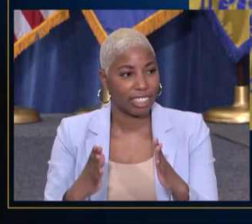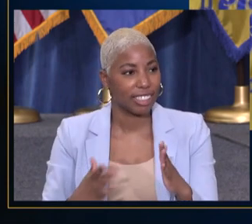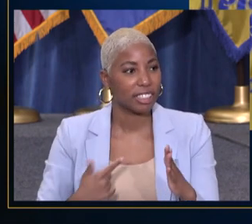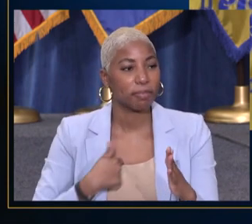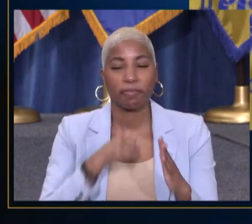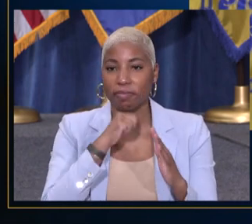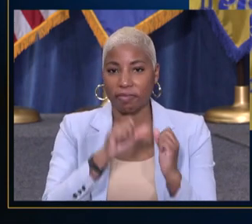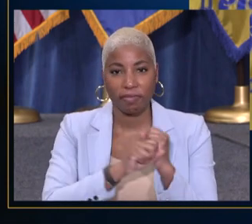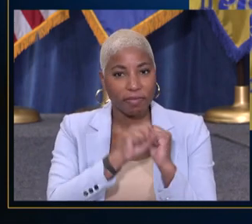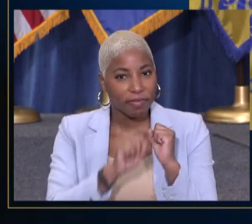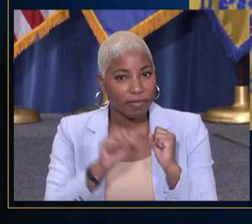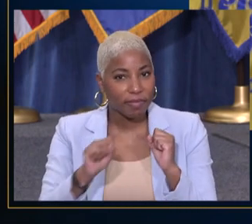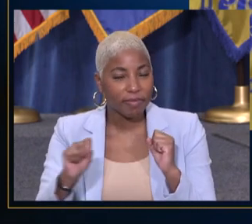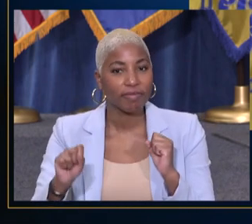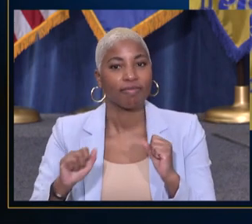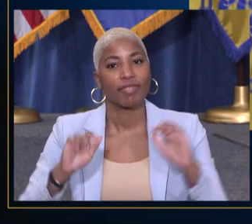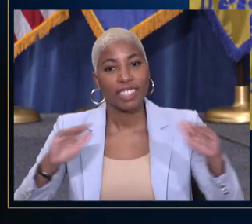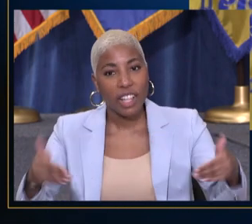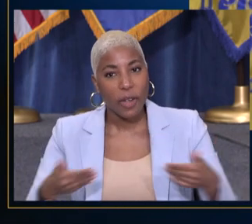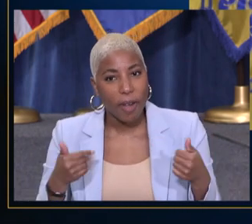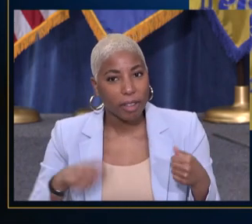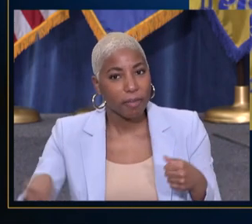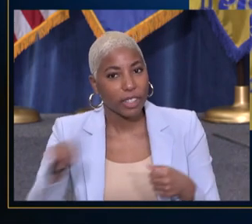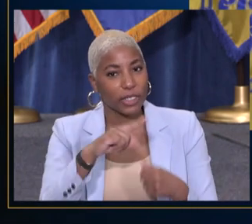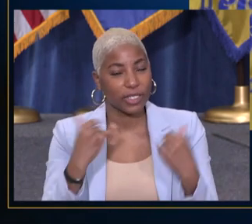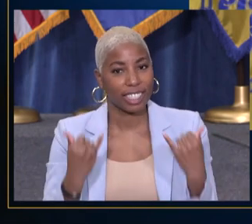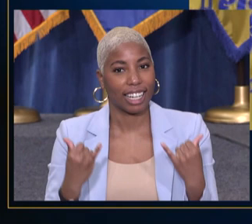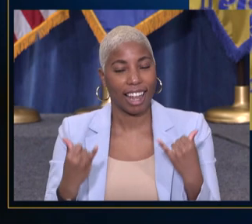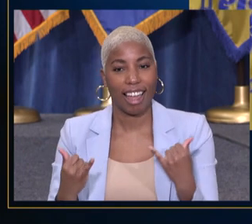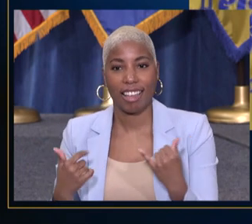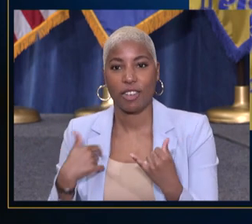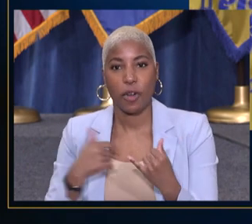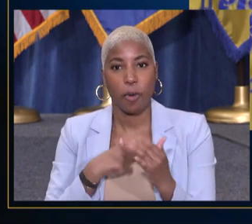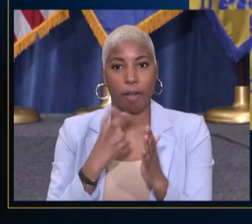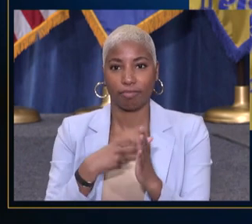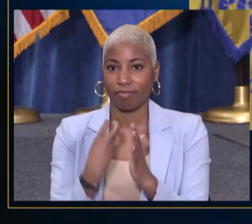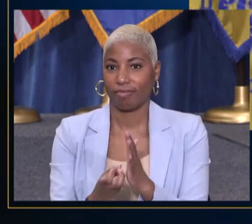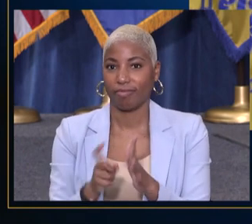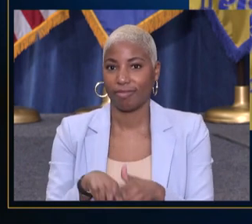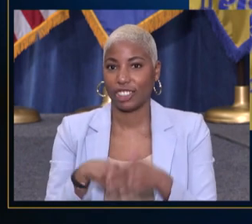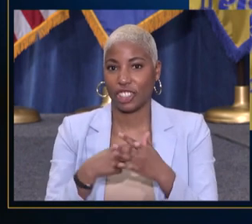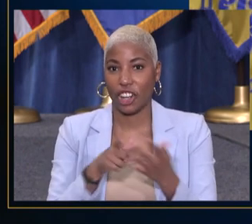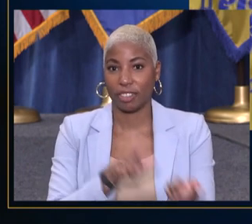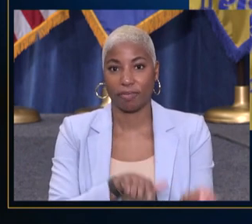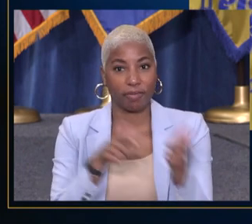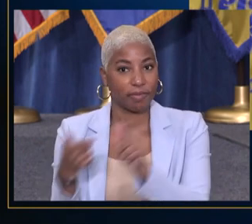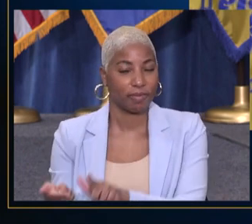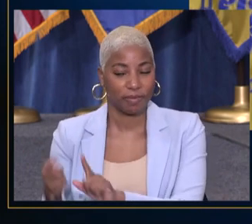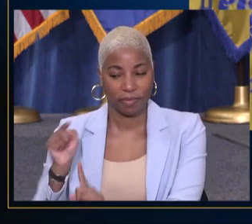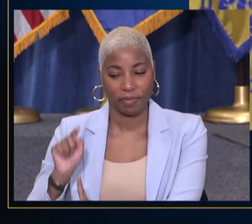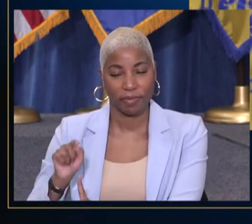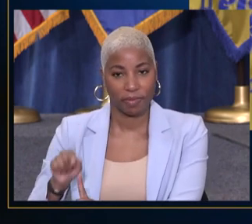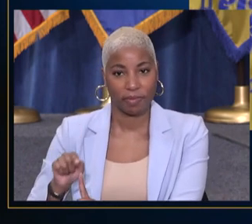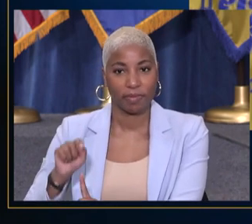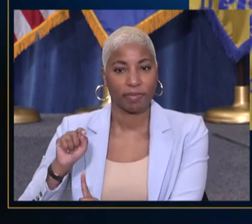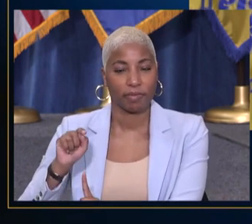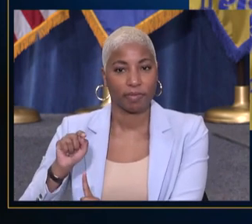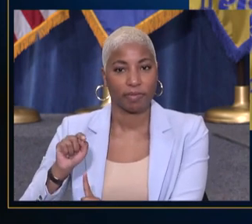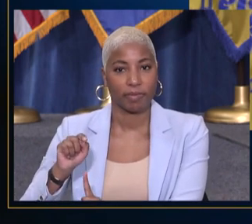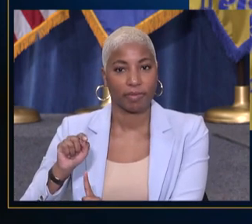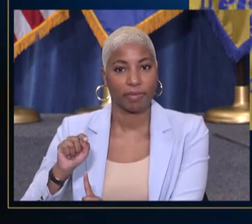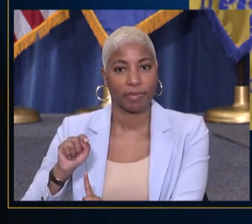time additionally welcoming you here today. I would like to really turn it over to